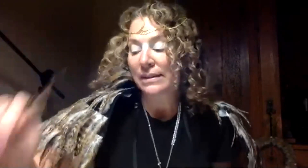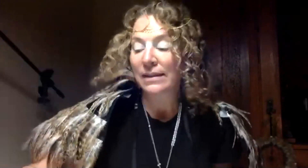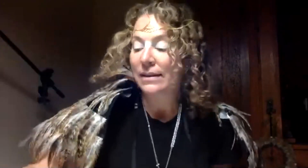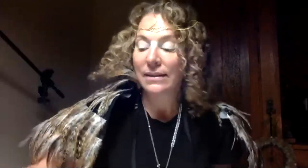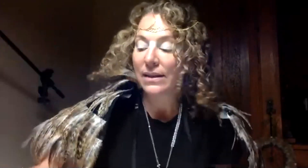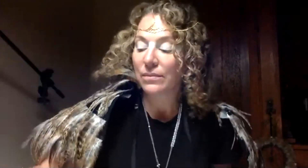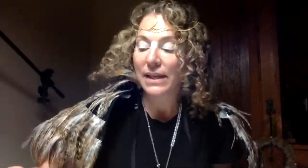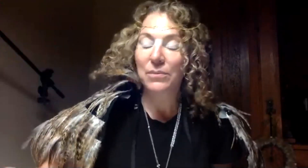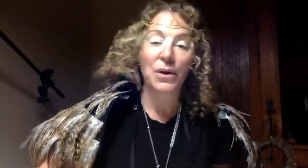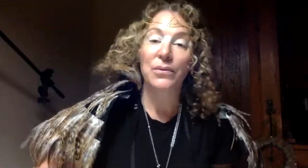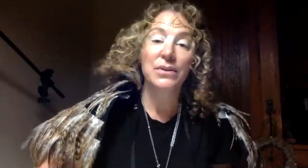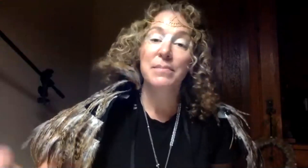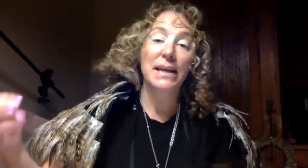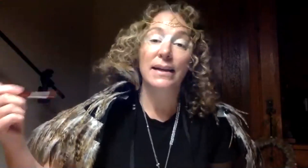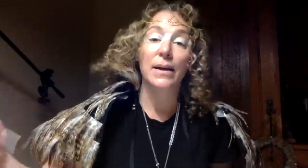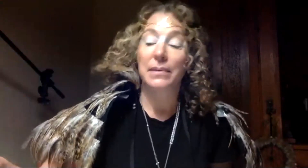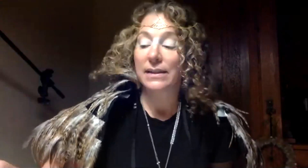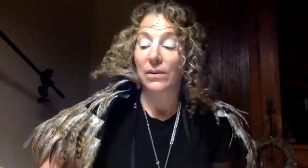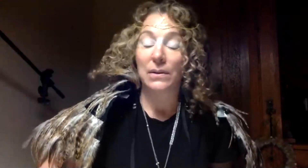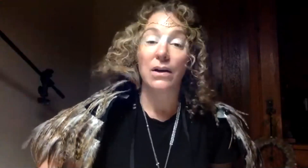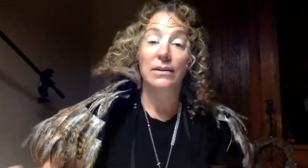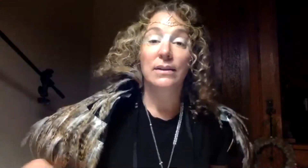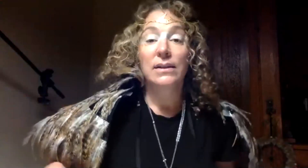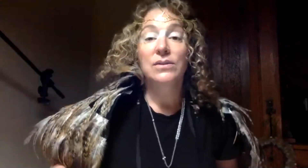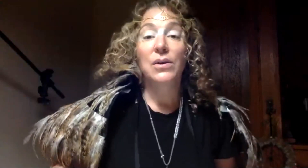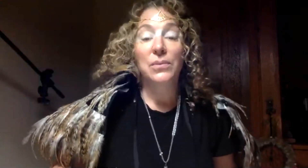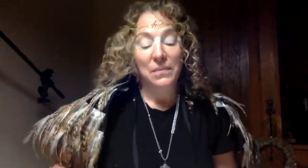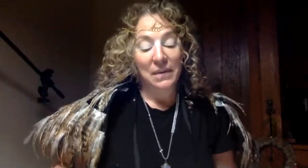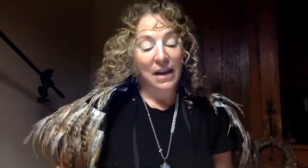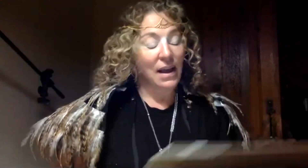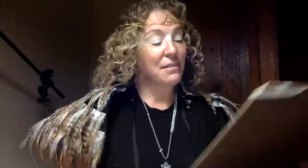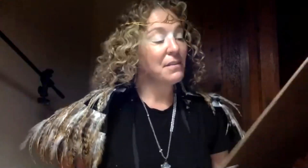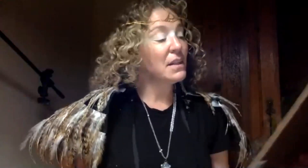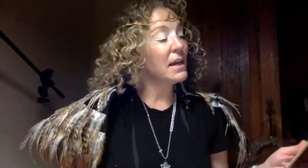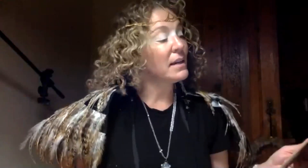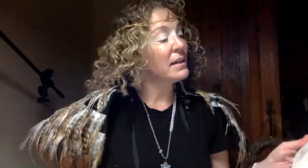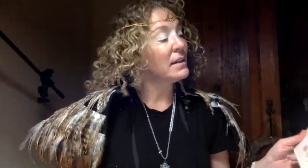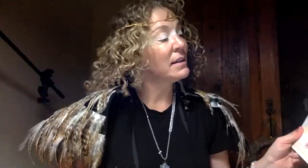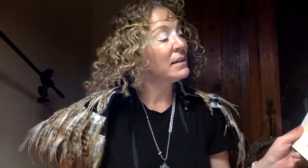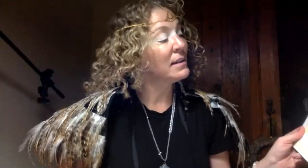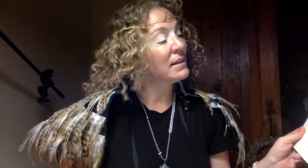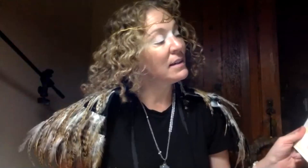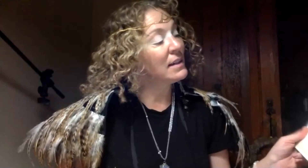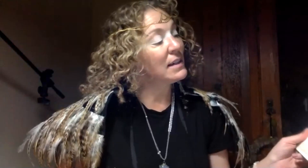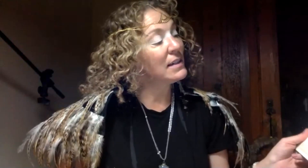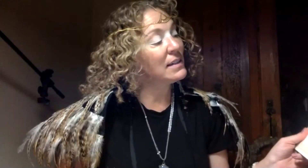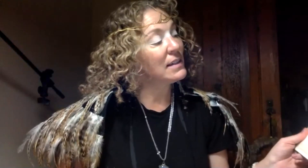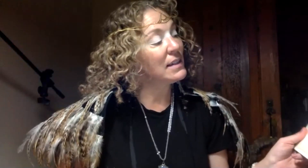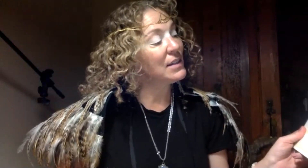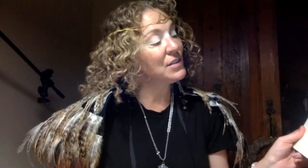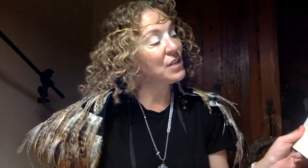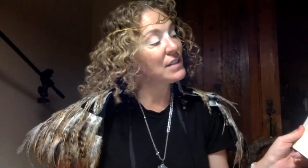now, they don't know. They're just making it up as they go along. So I feel like